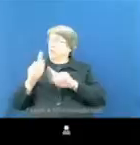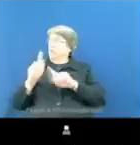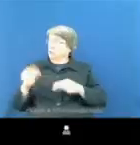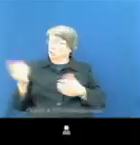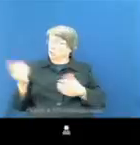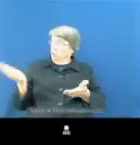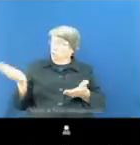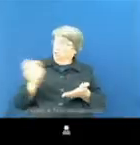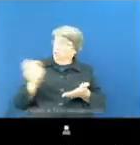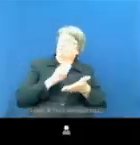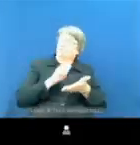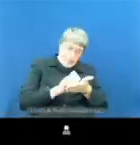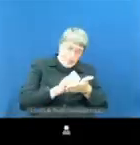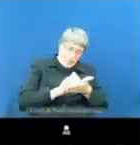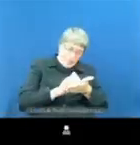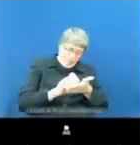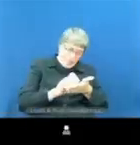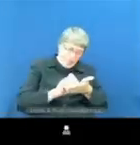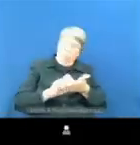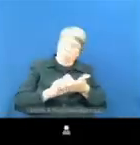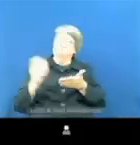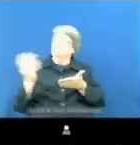Okay, there's another question about